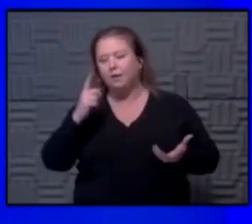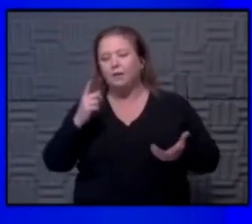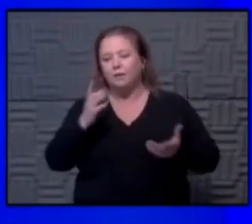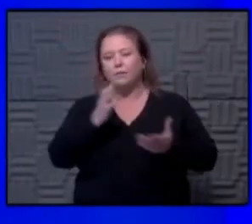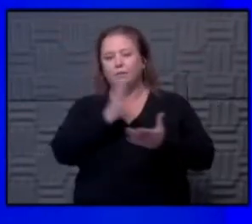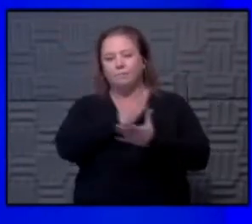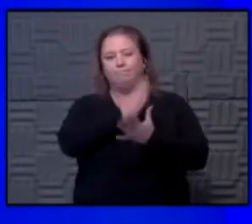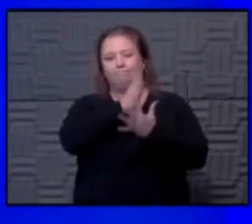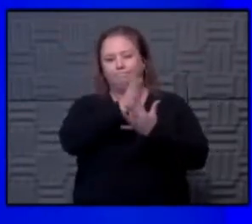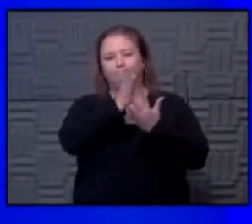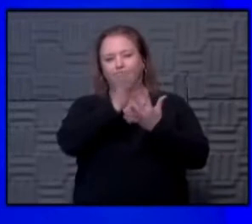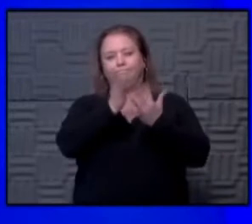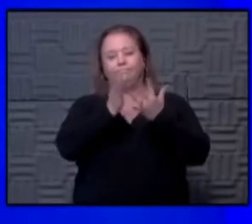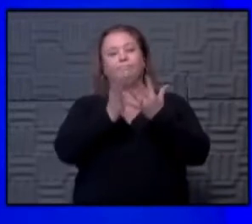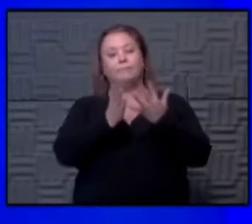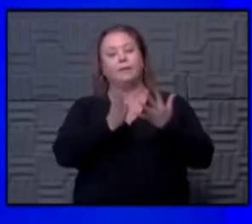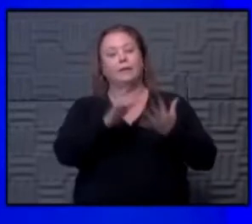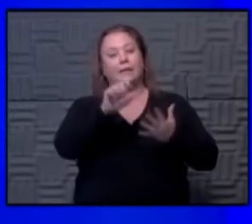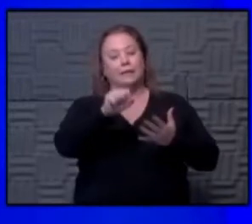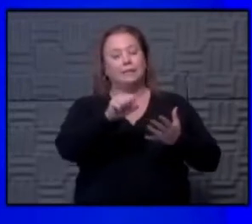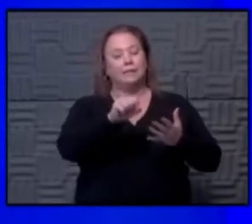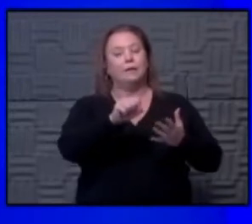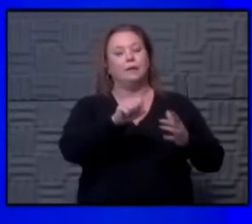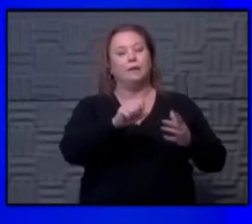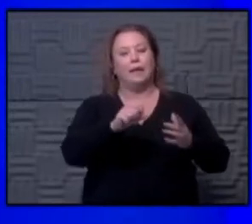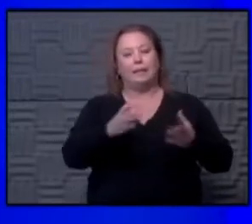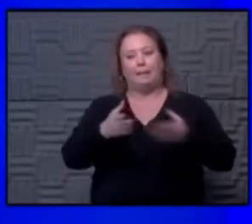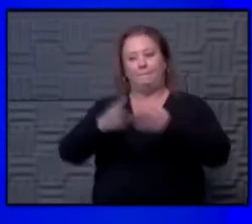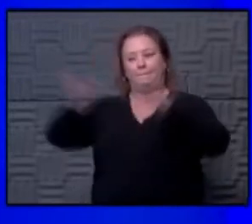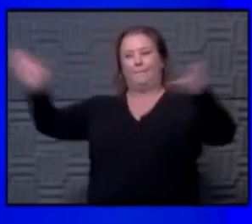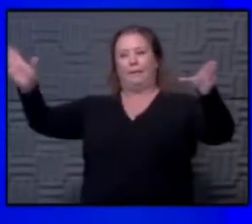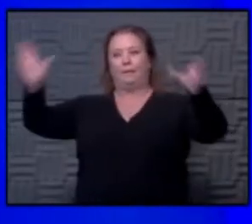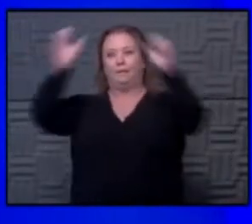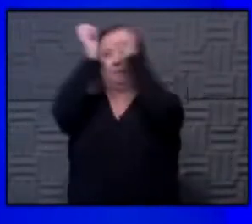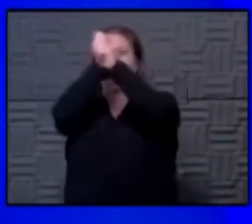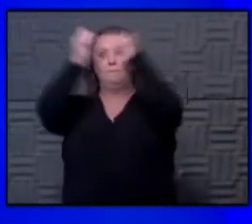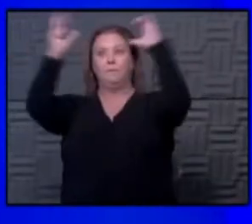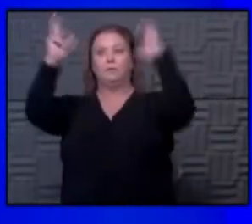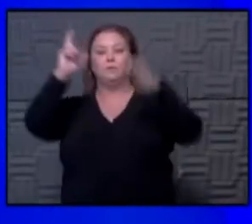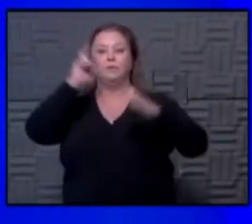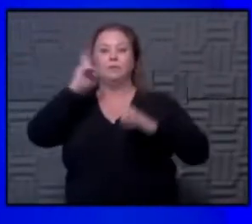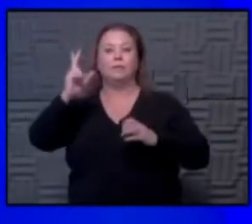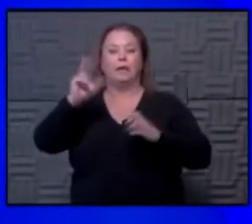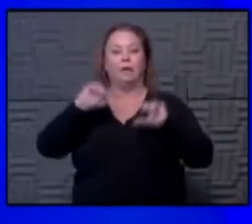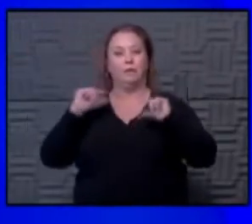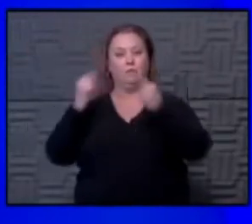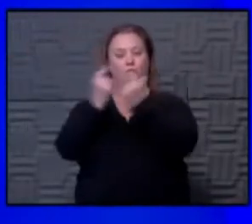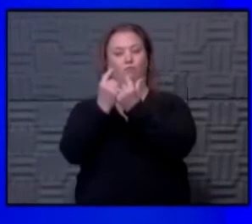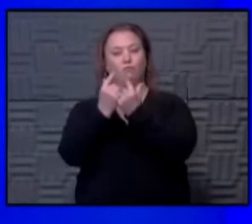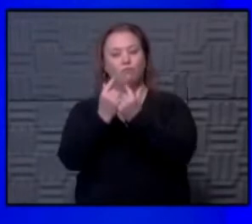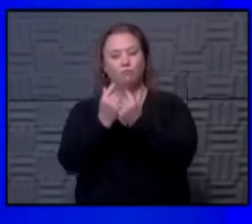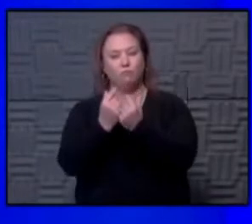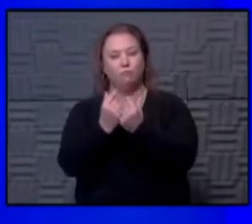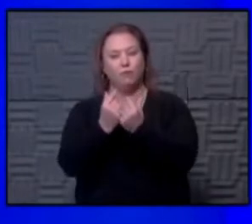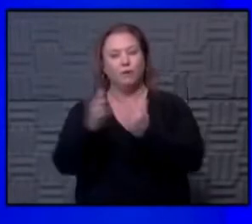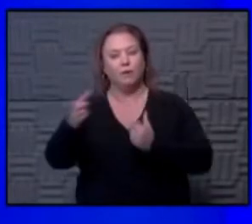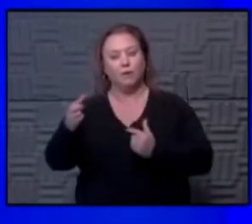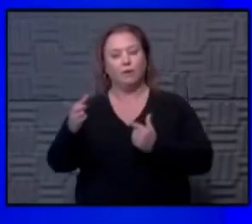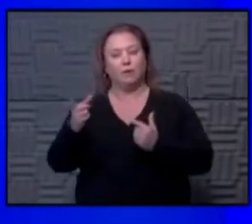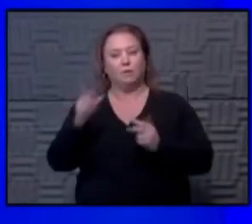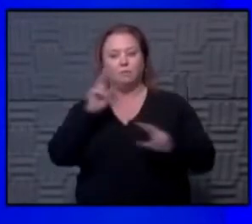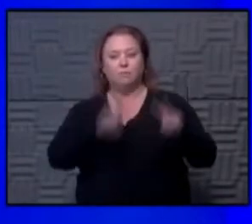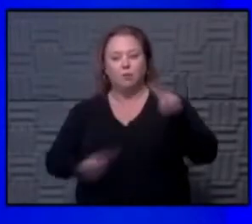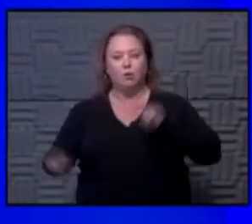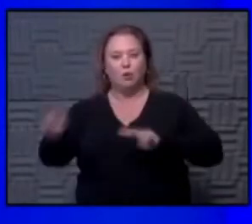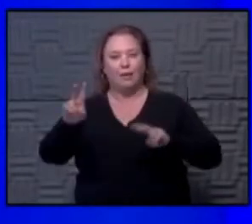there individually, but also on the broader, larger picture of the group that is actually going to be